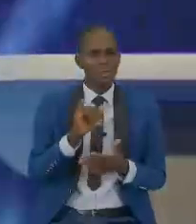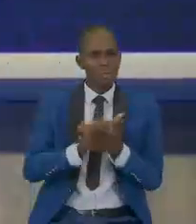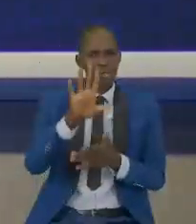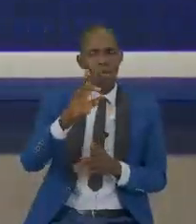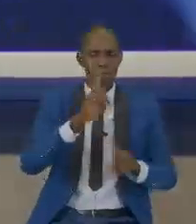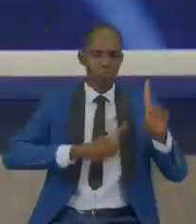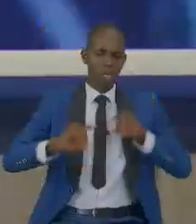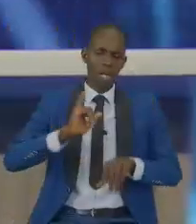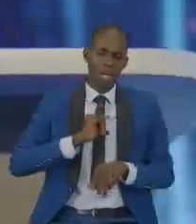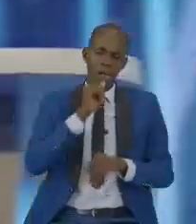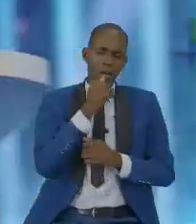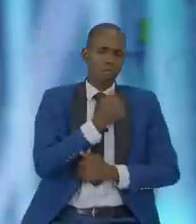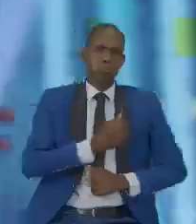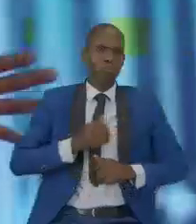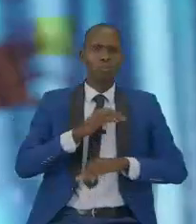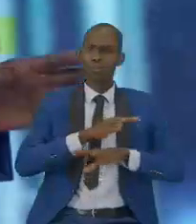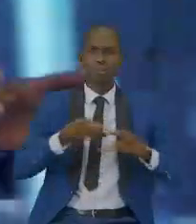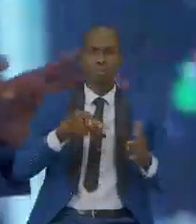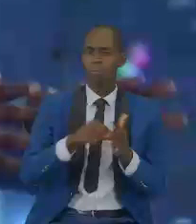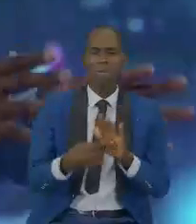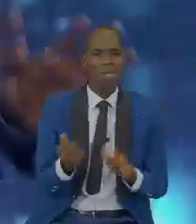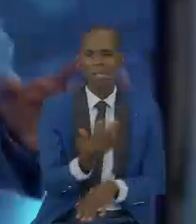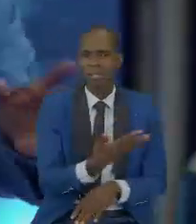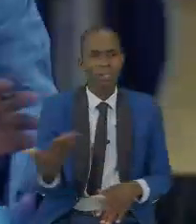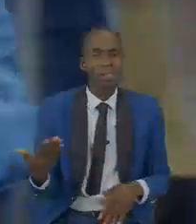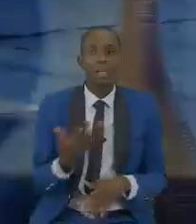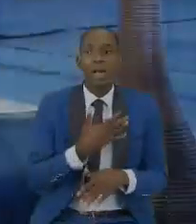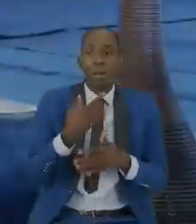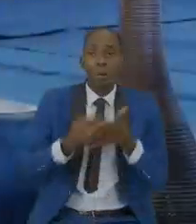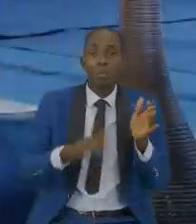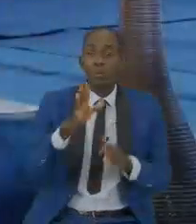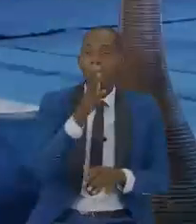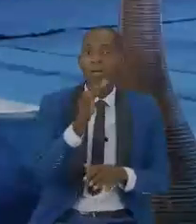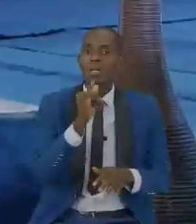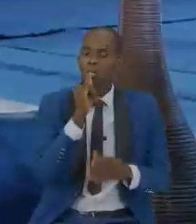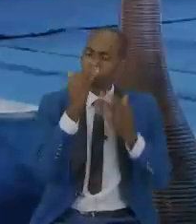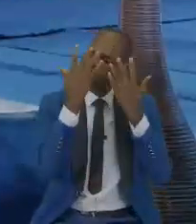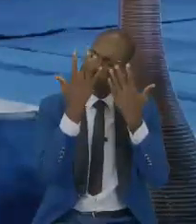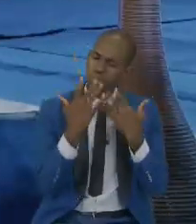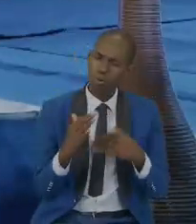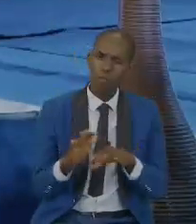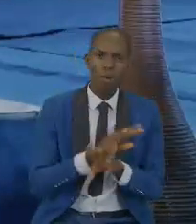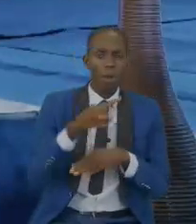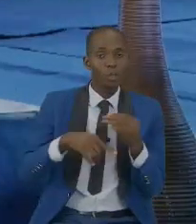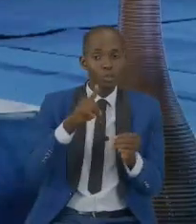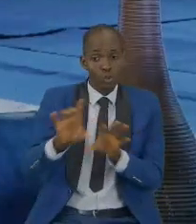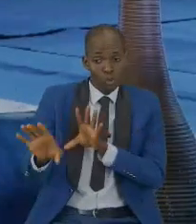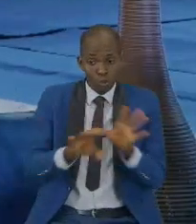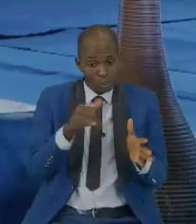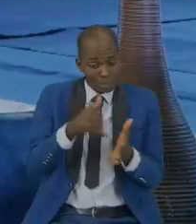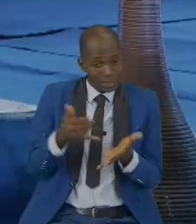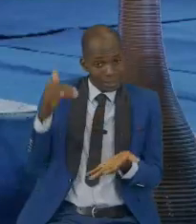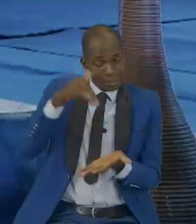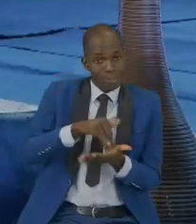what your mother is trying to correct and what your mother is sorrowful about, you repeat it in